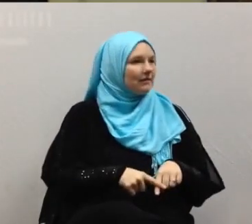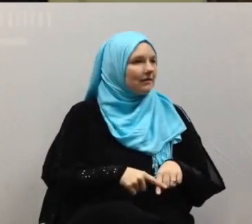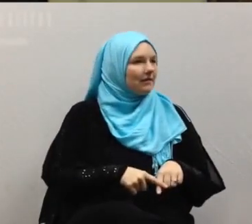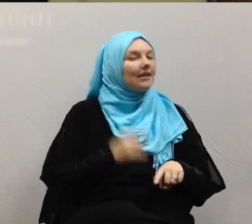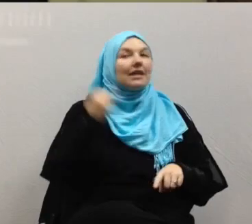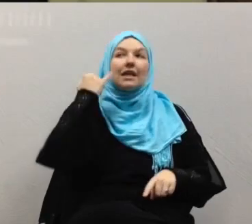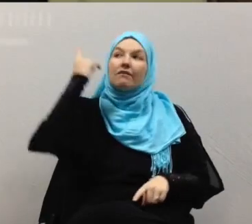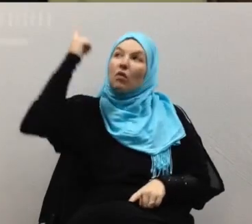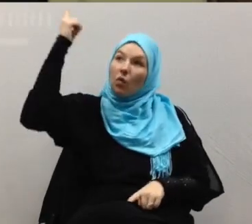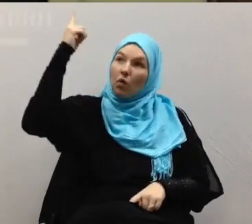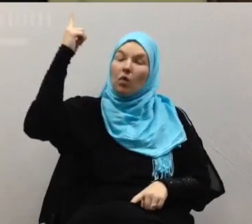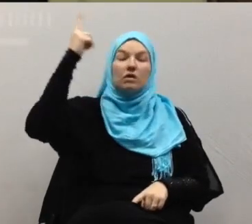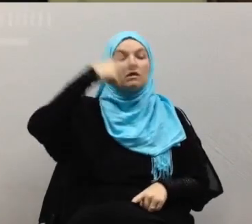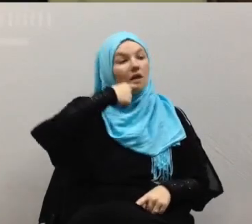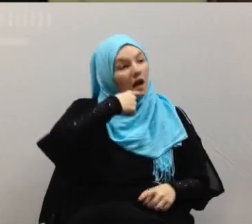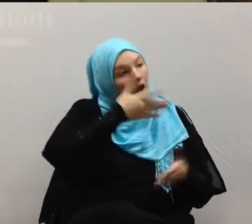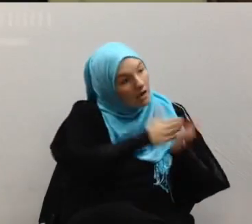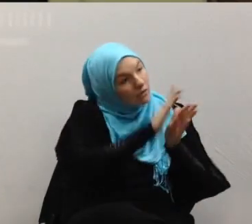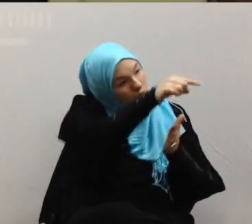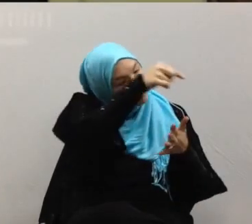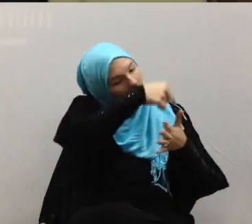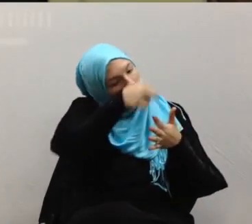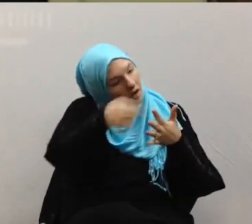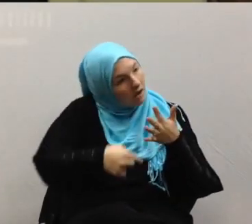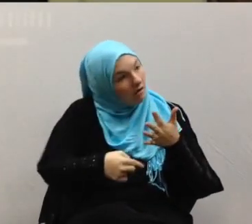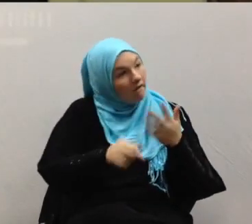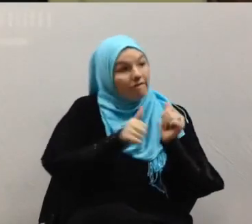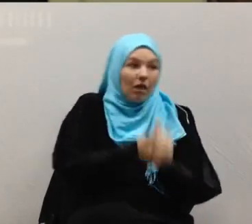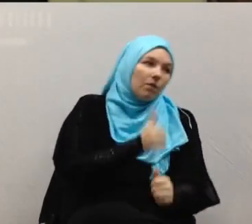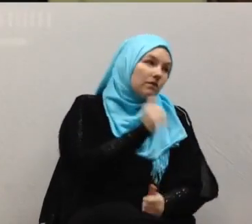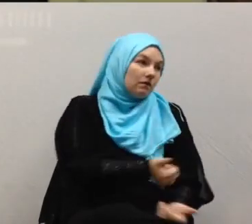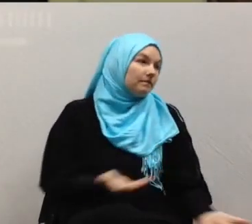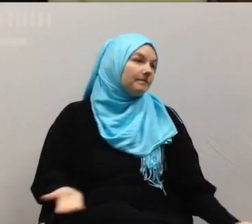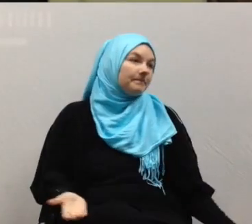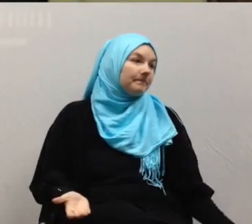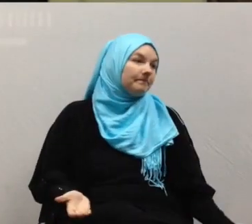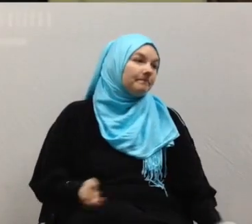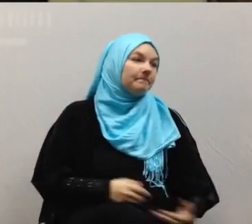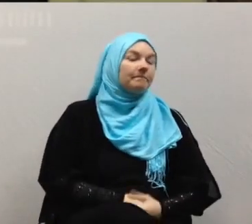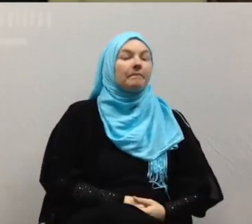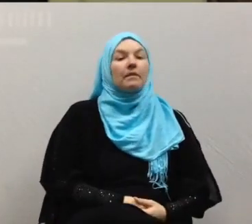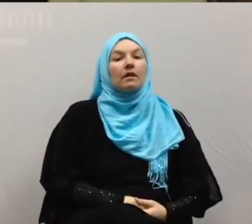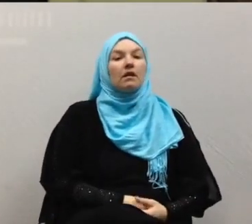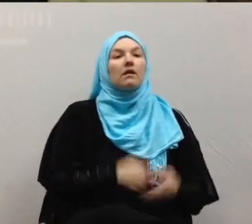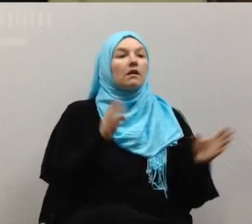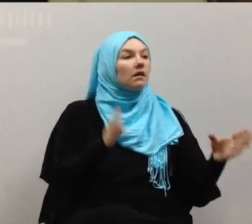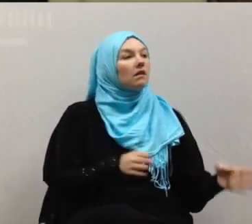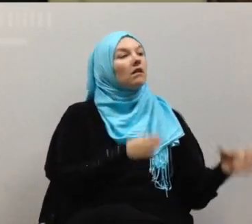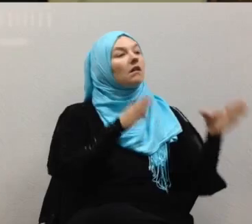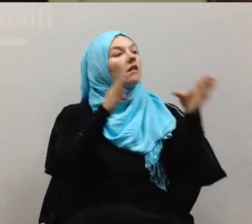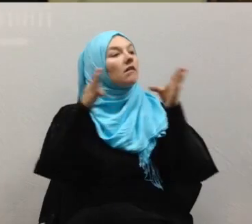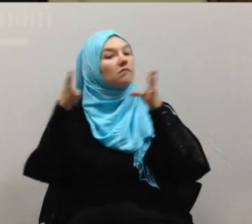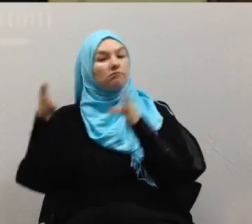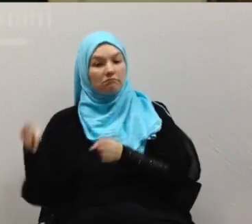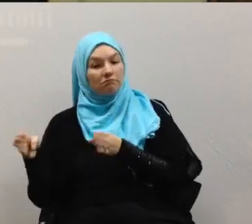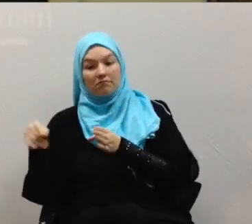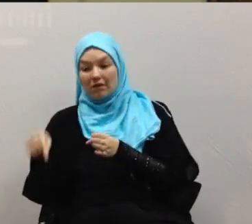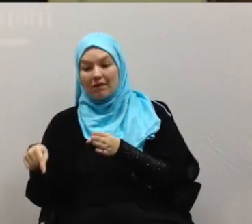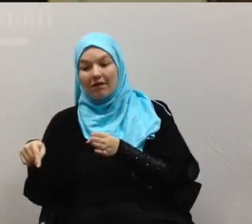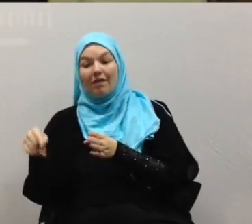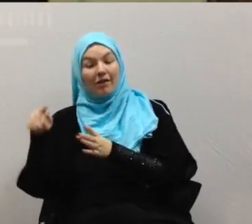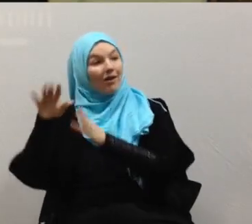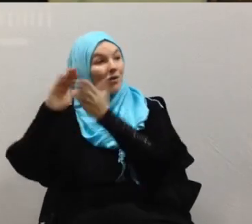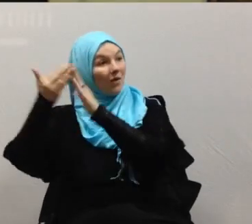not. On the other side, those who wish the Prophet and the companions never come back,